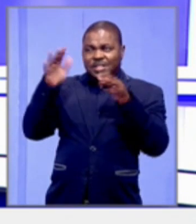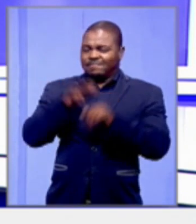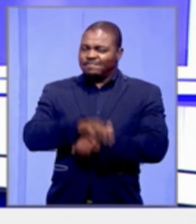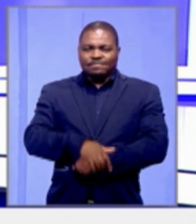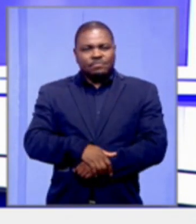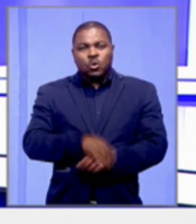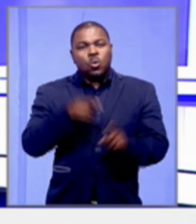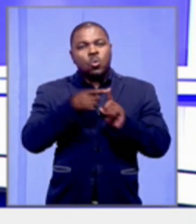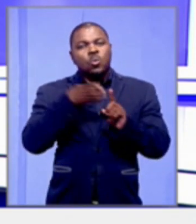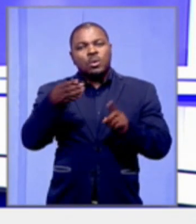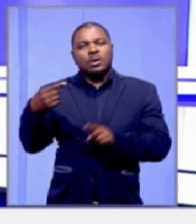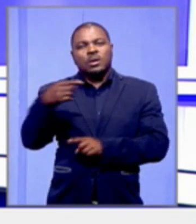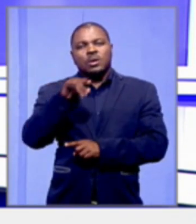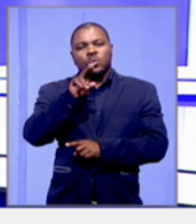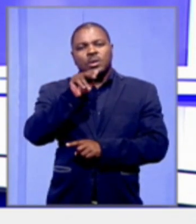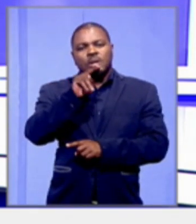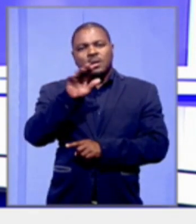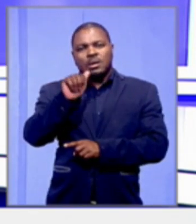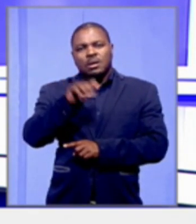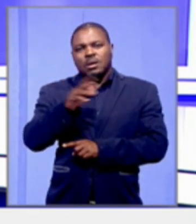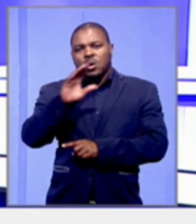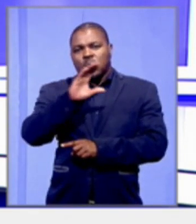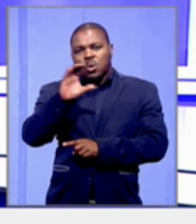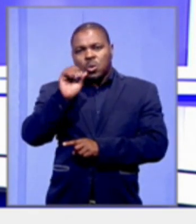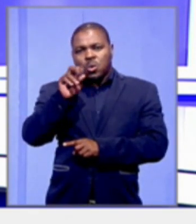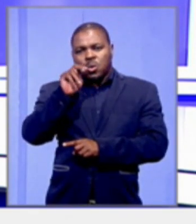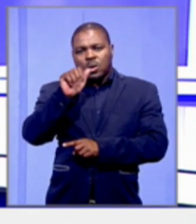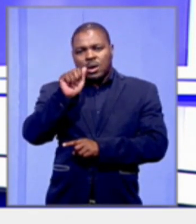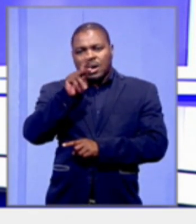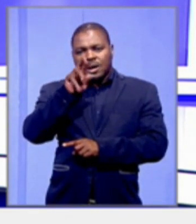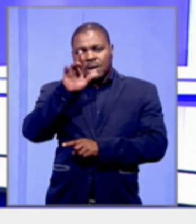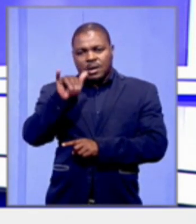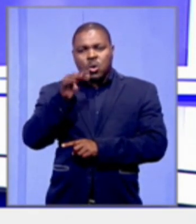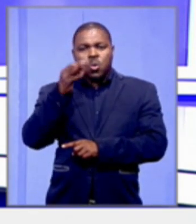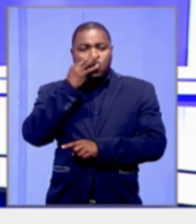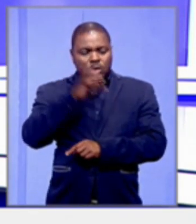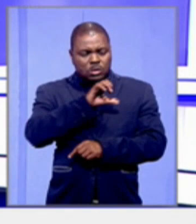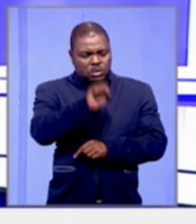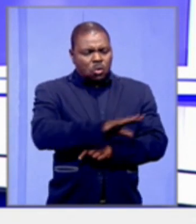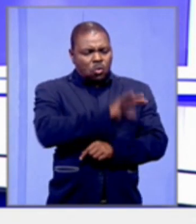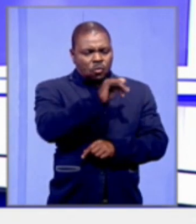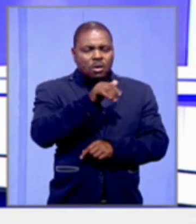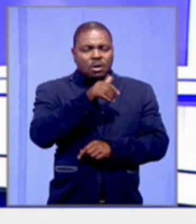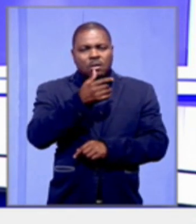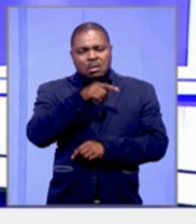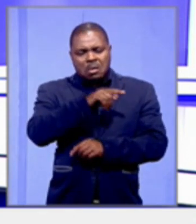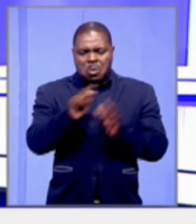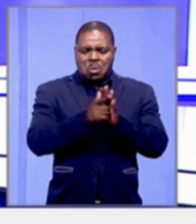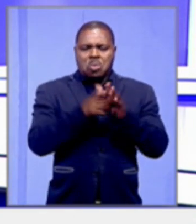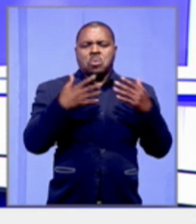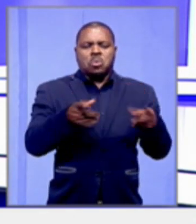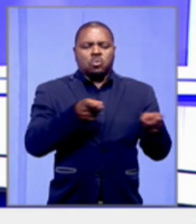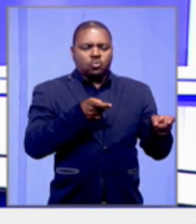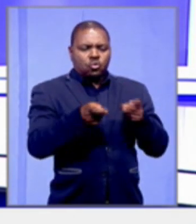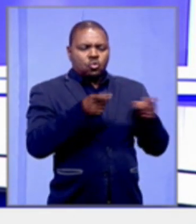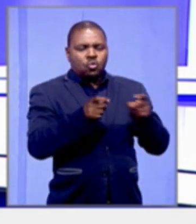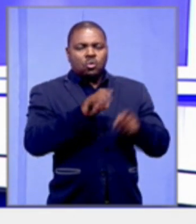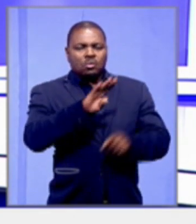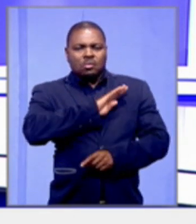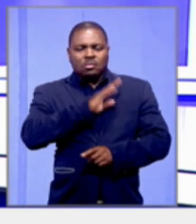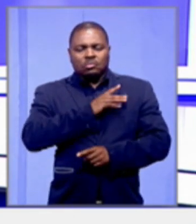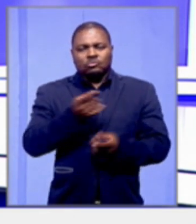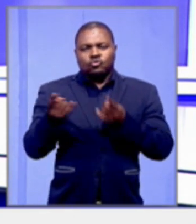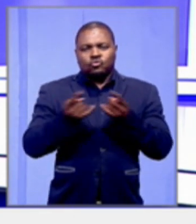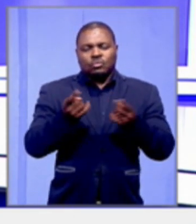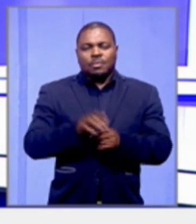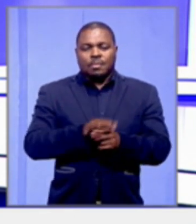le ka Guinea Conakry mo a gateletseng gore Afrika Borwa e na le melao e maatla ye e laolwa go thekiso ya dibetša. Beki o boletse